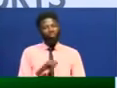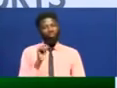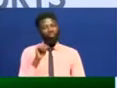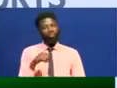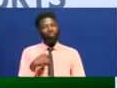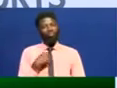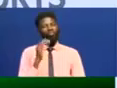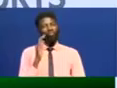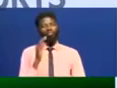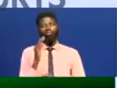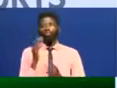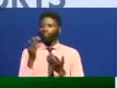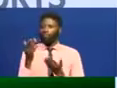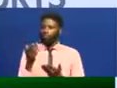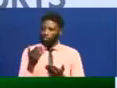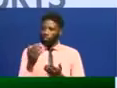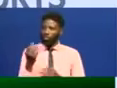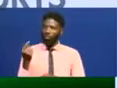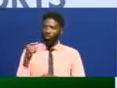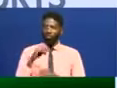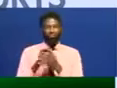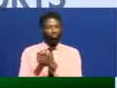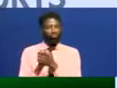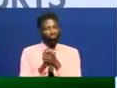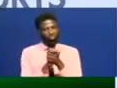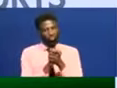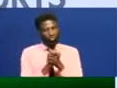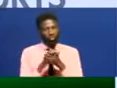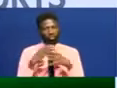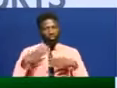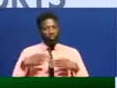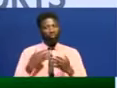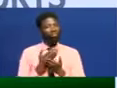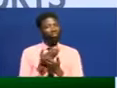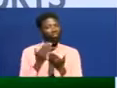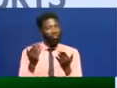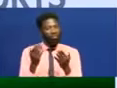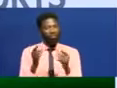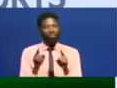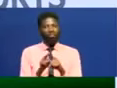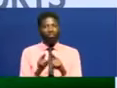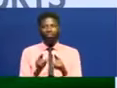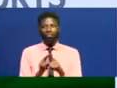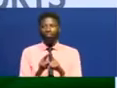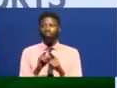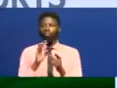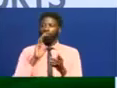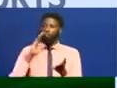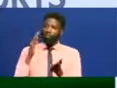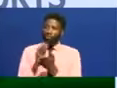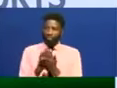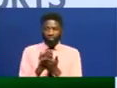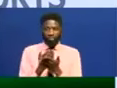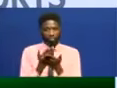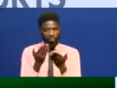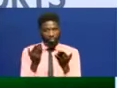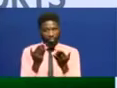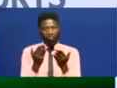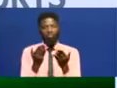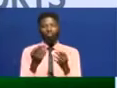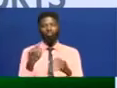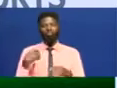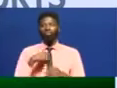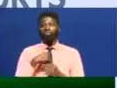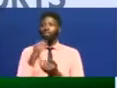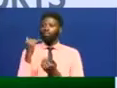be inviting you to come and greet these good people, and also to confirm with you that we